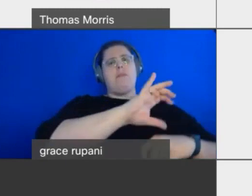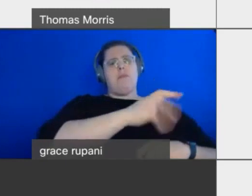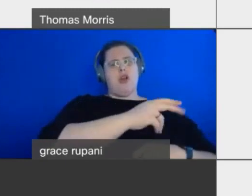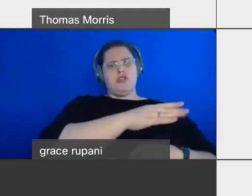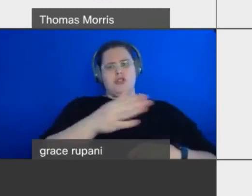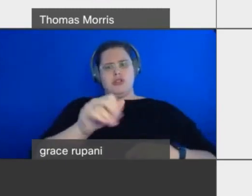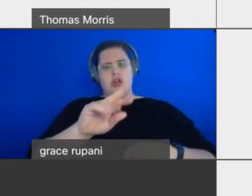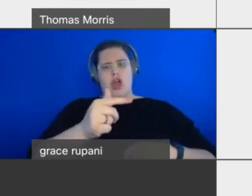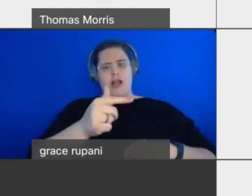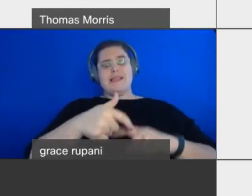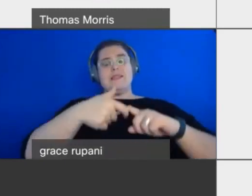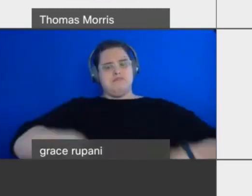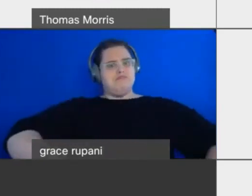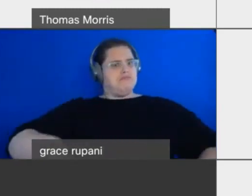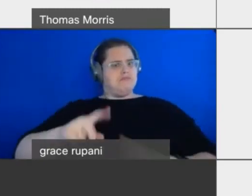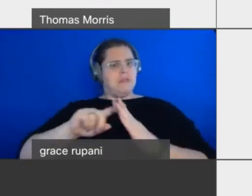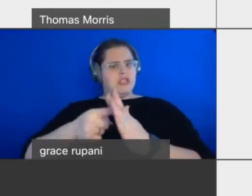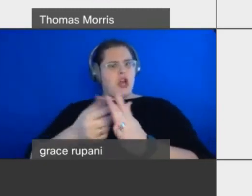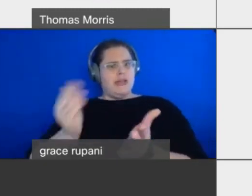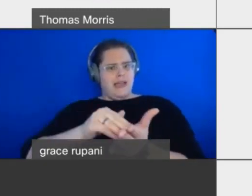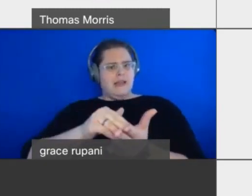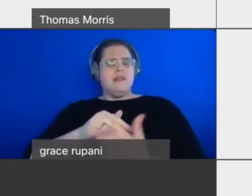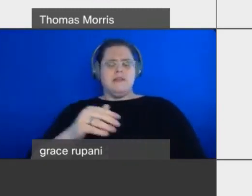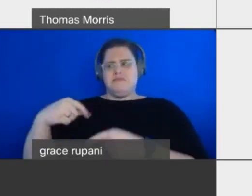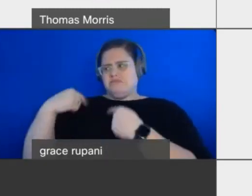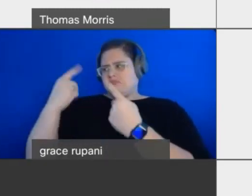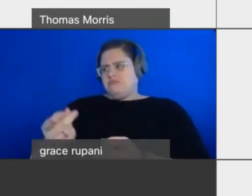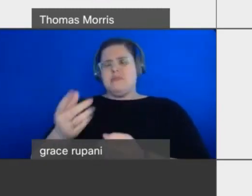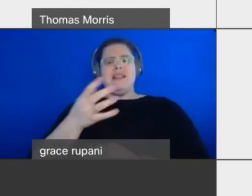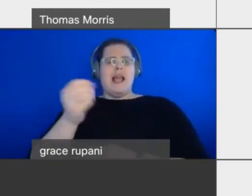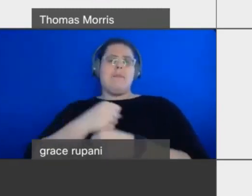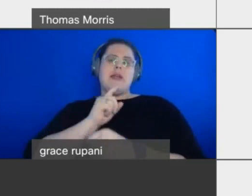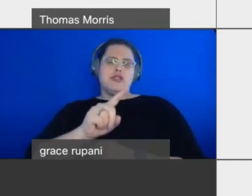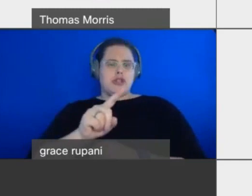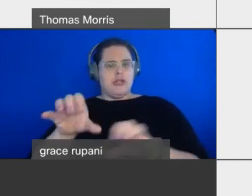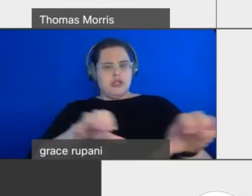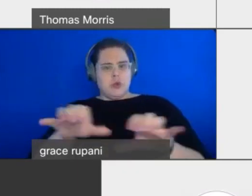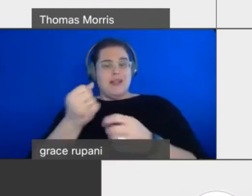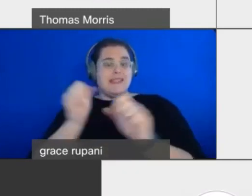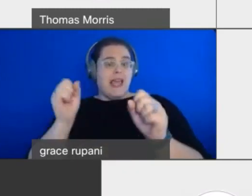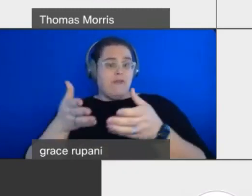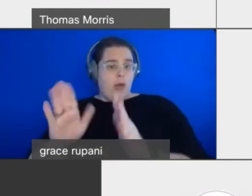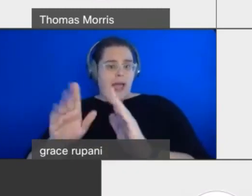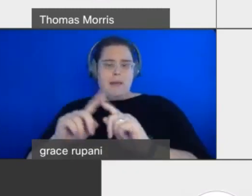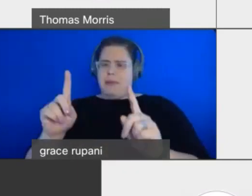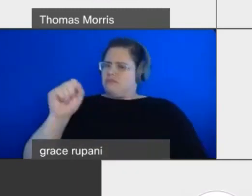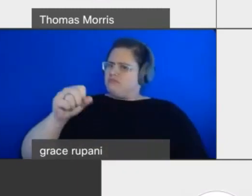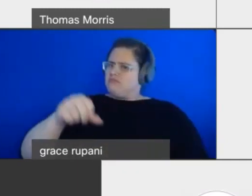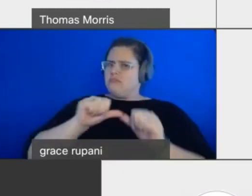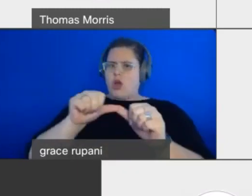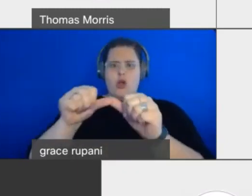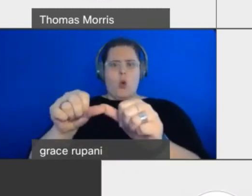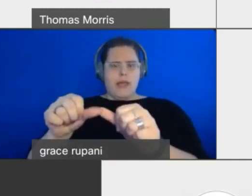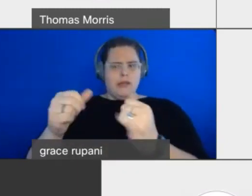been some modifications in how they do it to ensure that they're able to do it in a safe manner, but it has been ongoing, and I